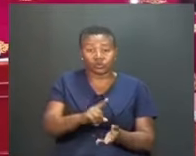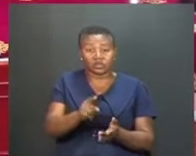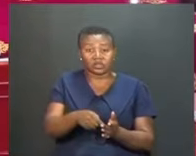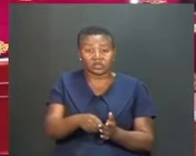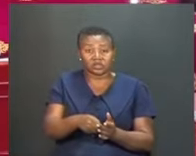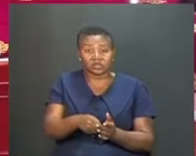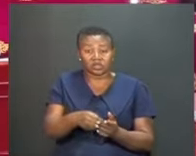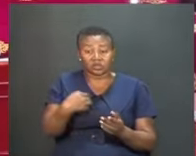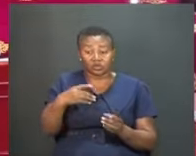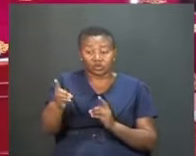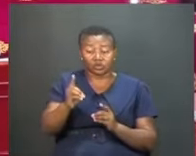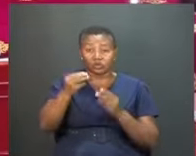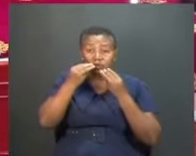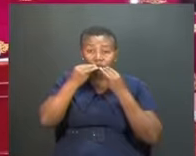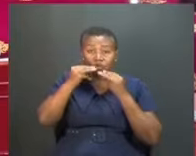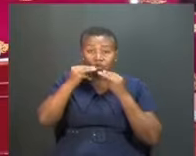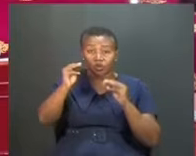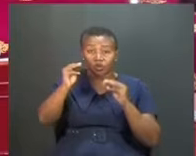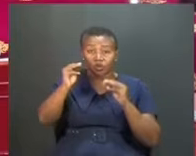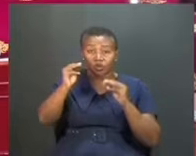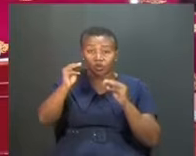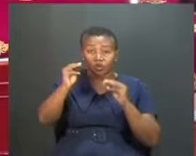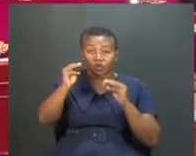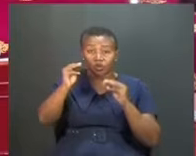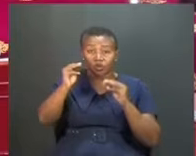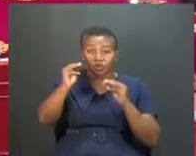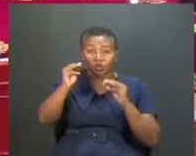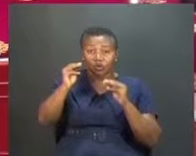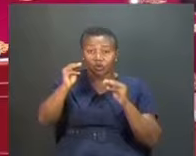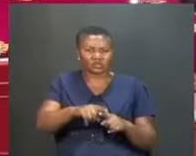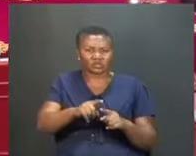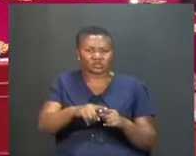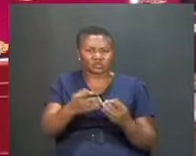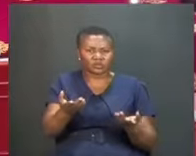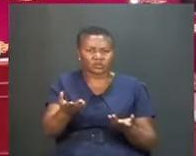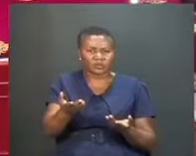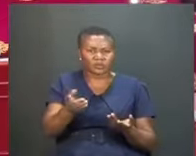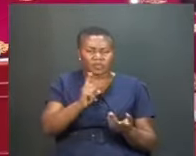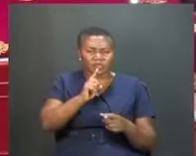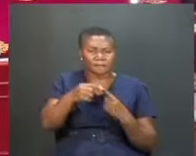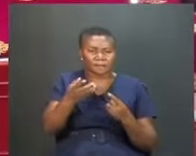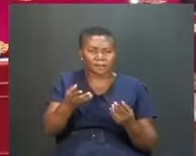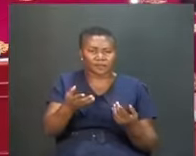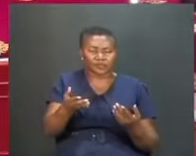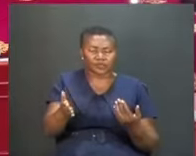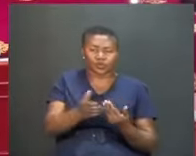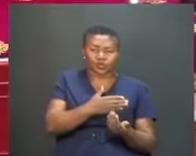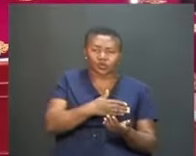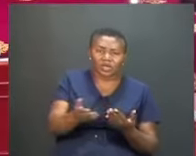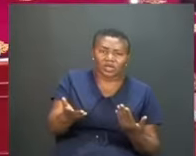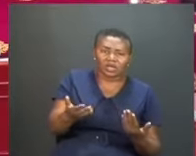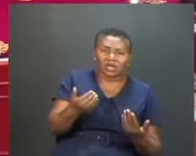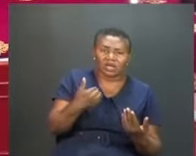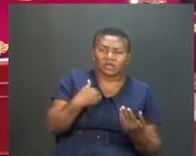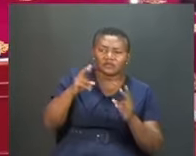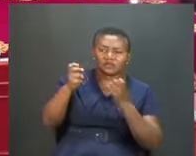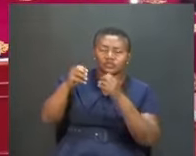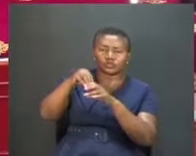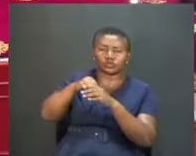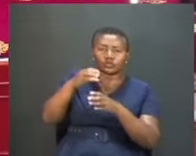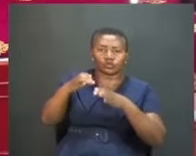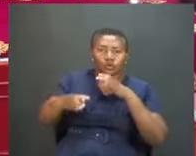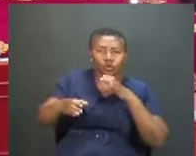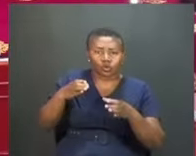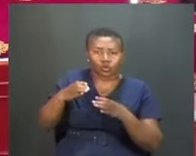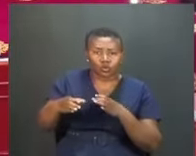all to raise another matter regarding whether or not, when there is a pending matter in court,